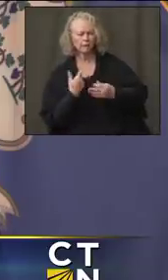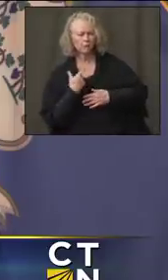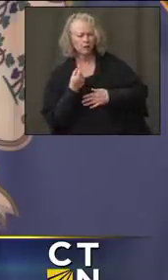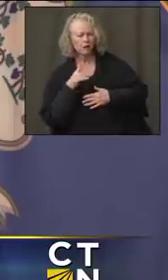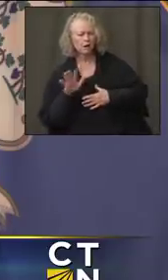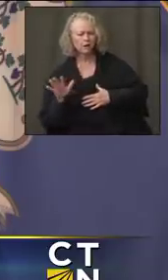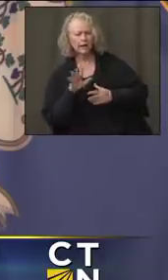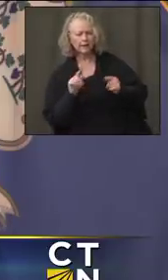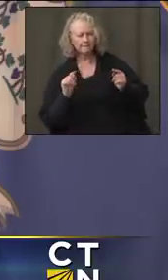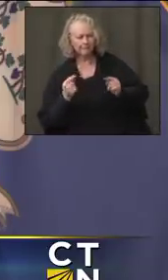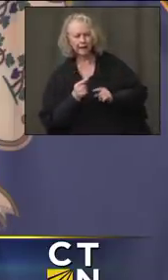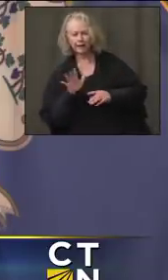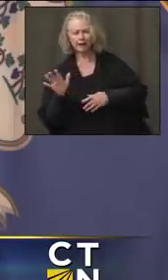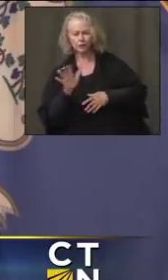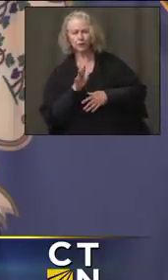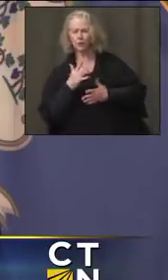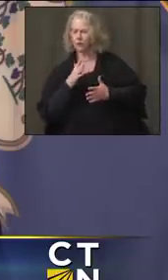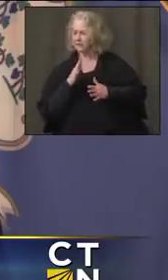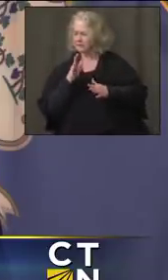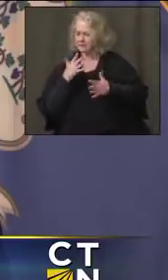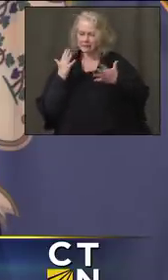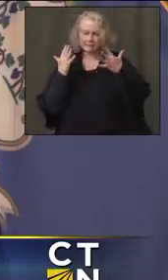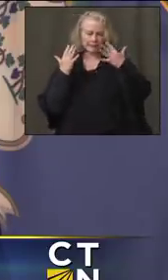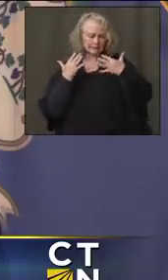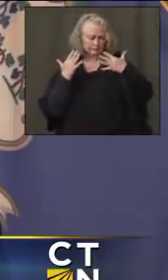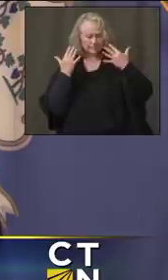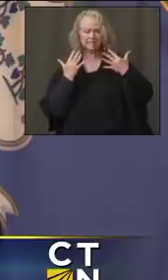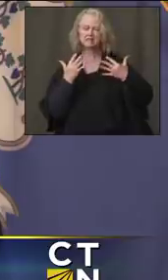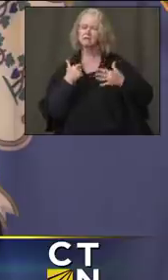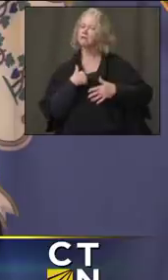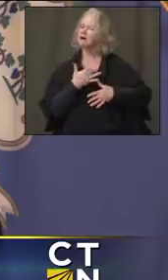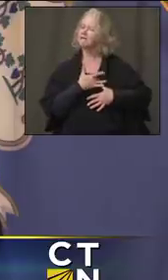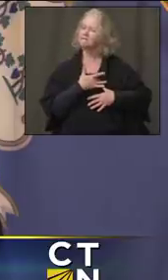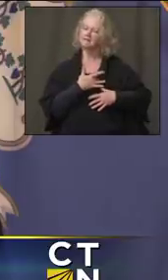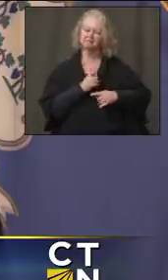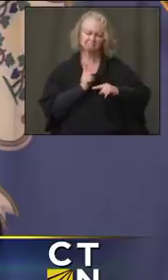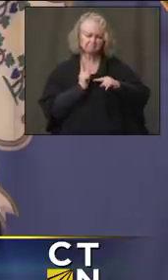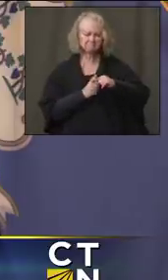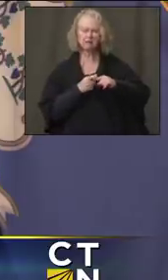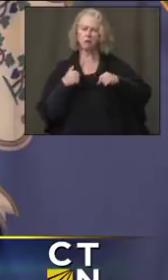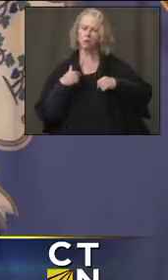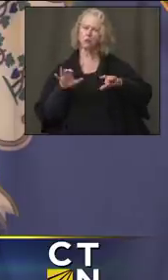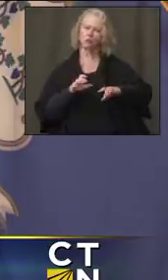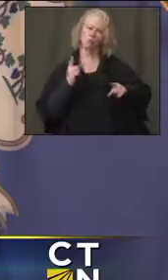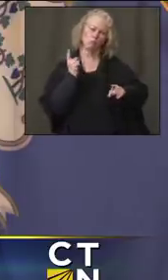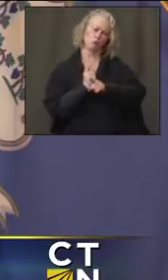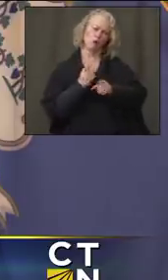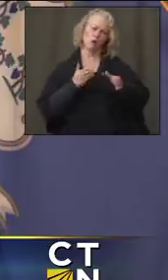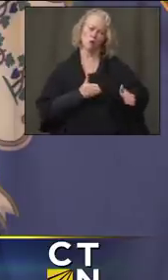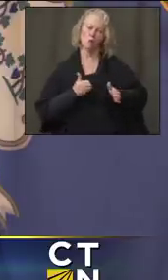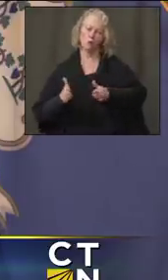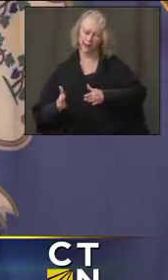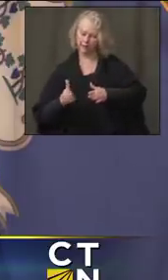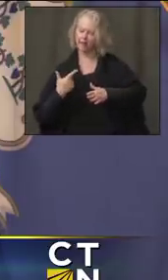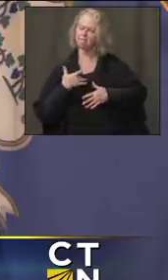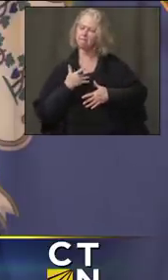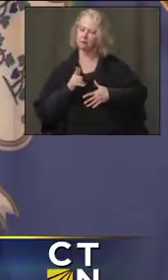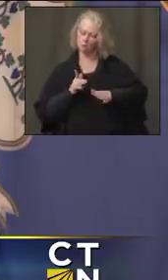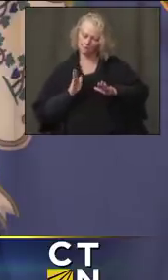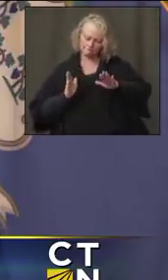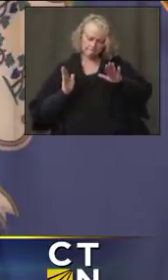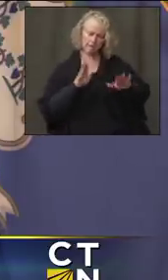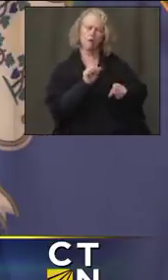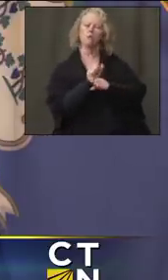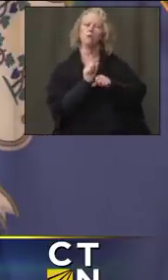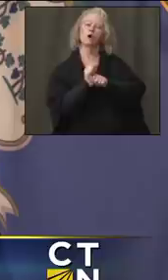risks and the anxiety that people are going through, but I am optimistic that we're doing this right and that we're going to get you back working as soon as